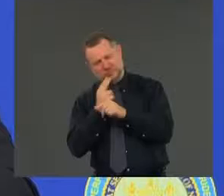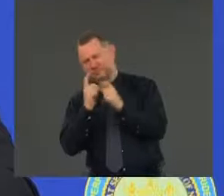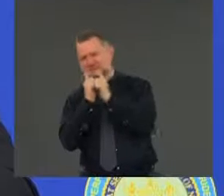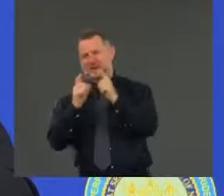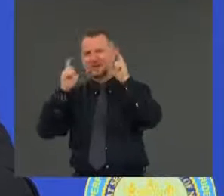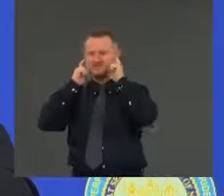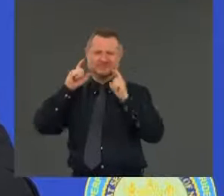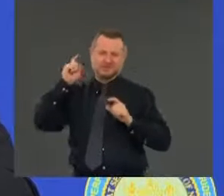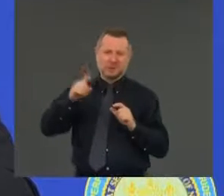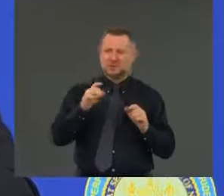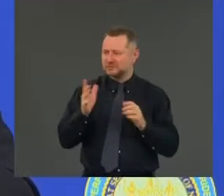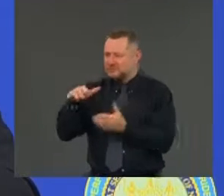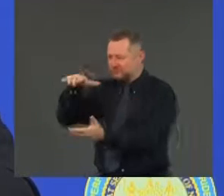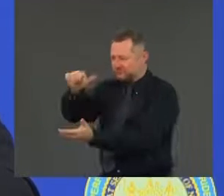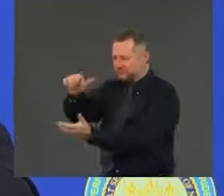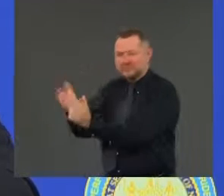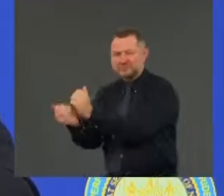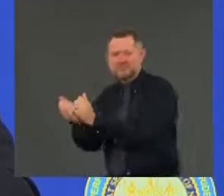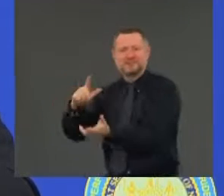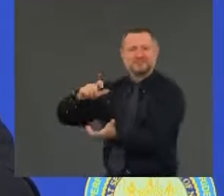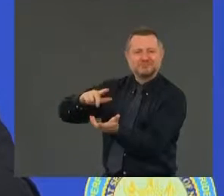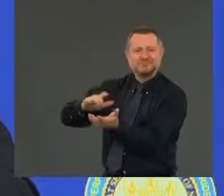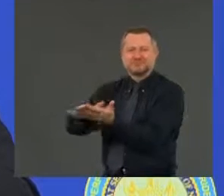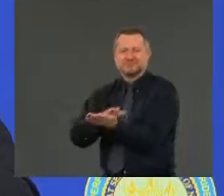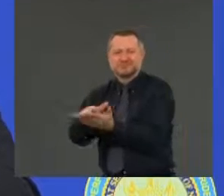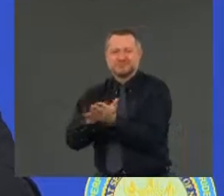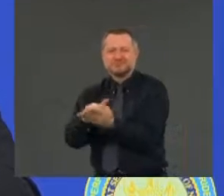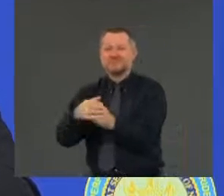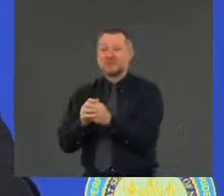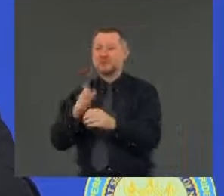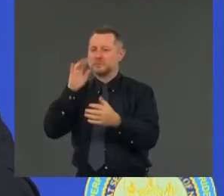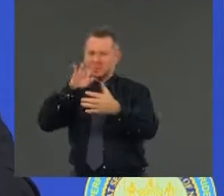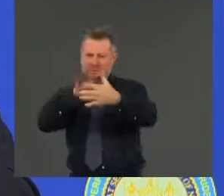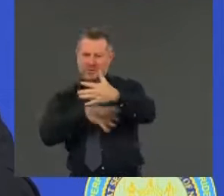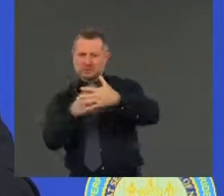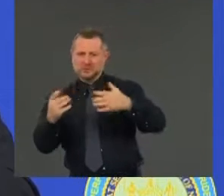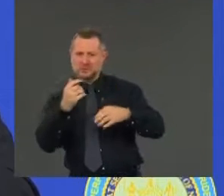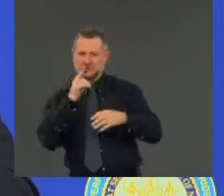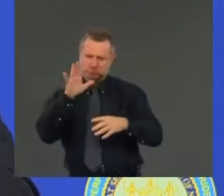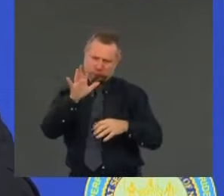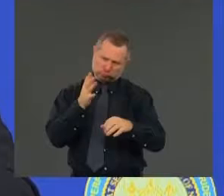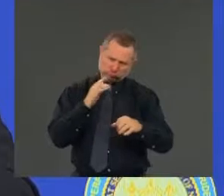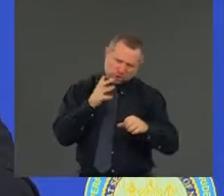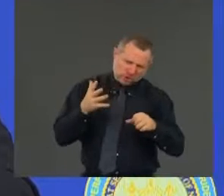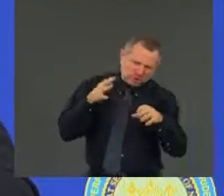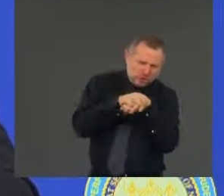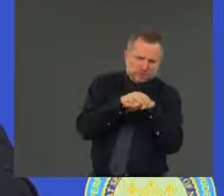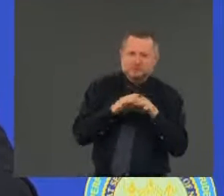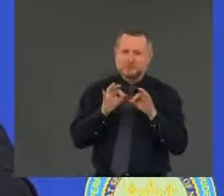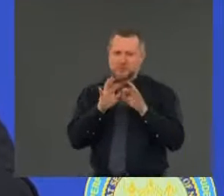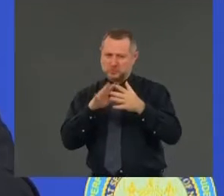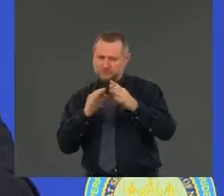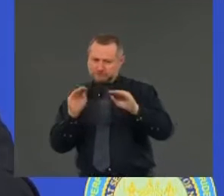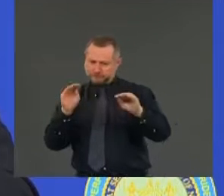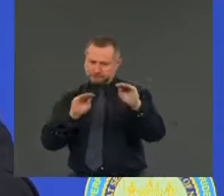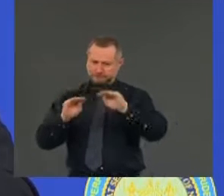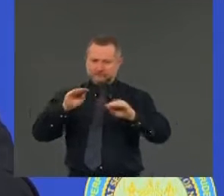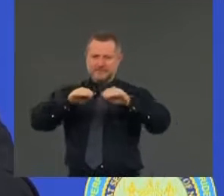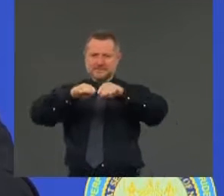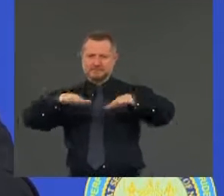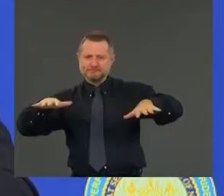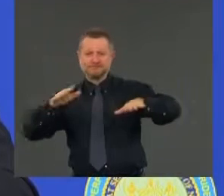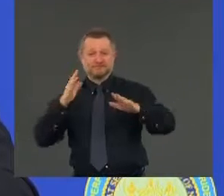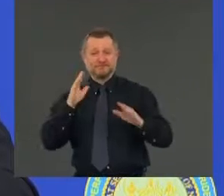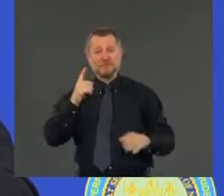to schedule in a way so you don't overload a train. But I'll tell you one of the silver linings here.